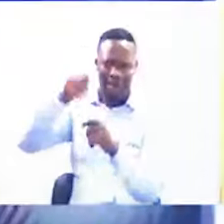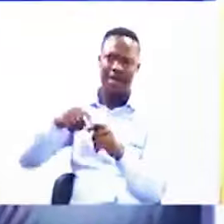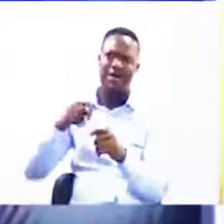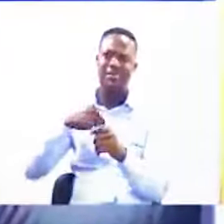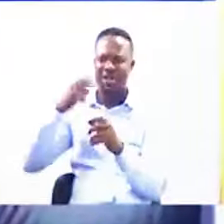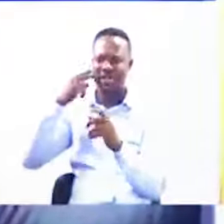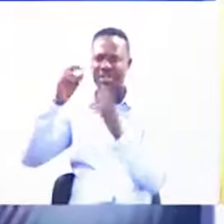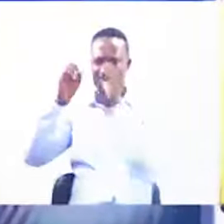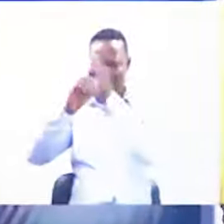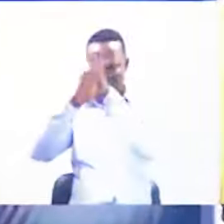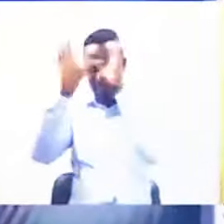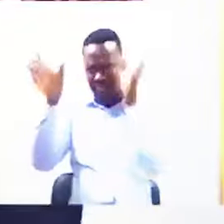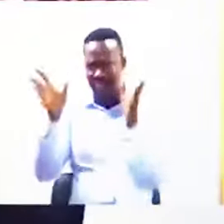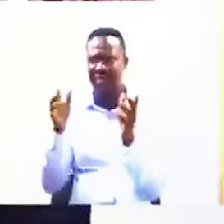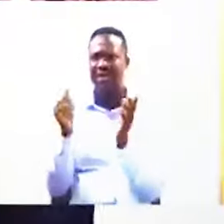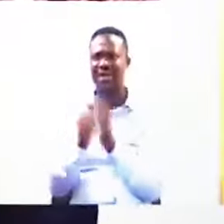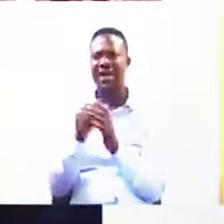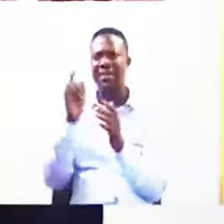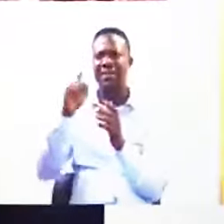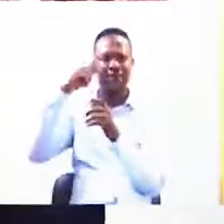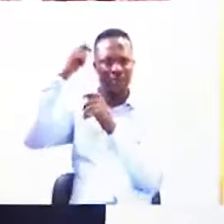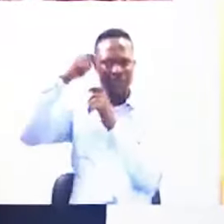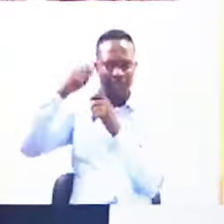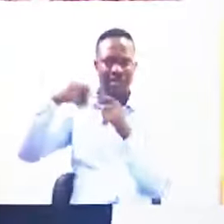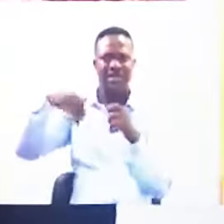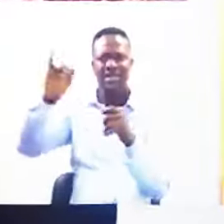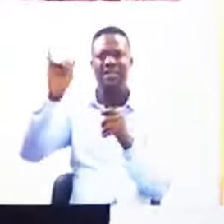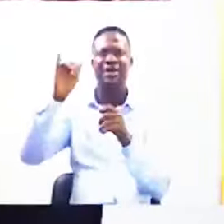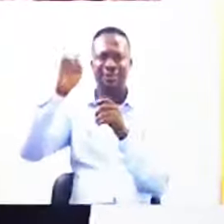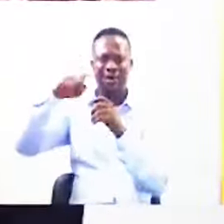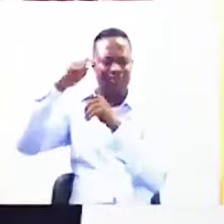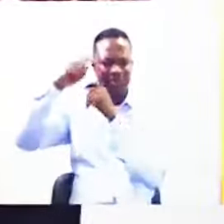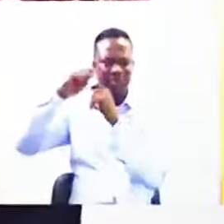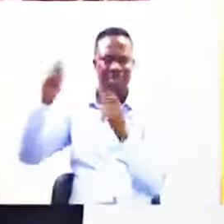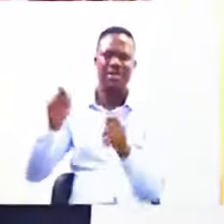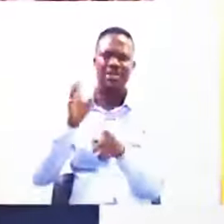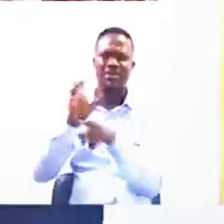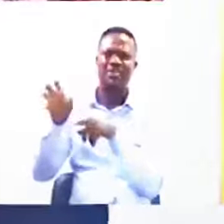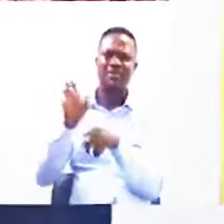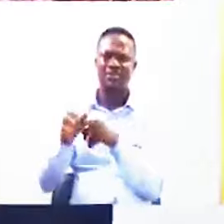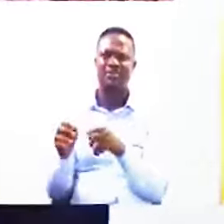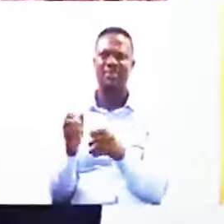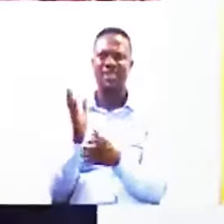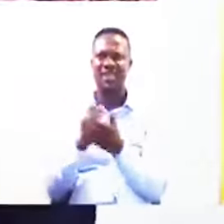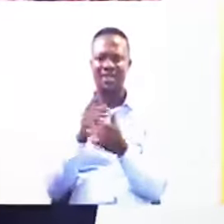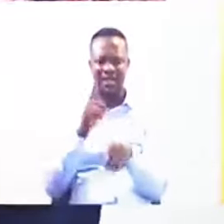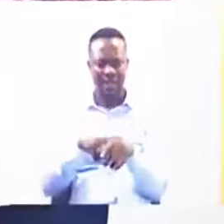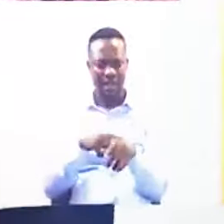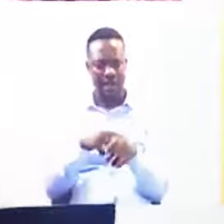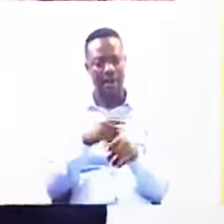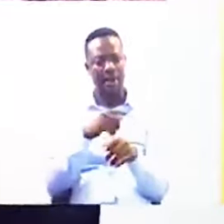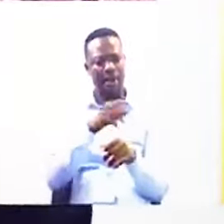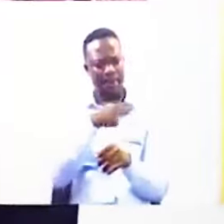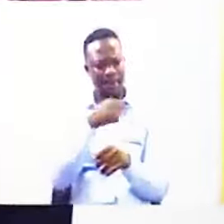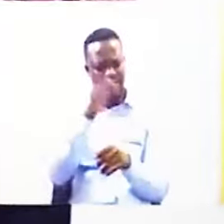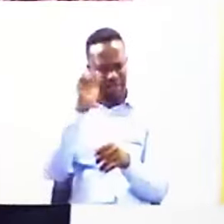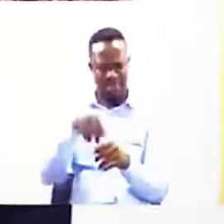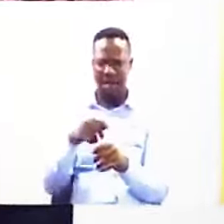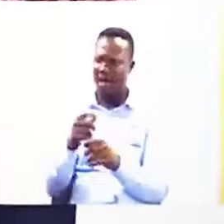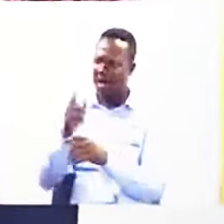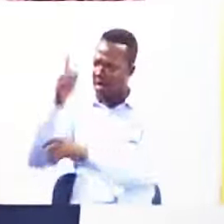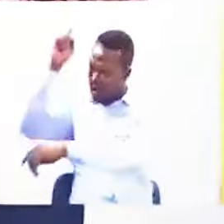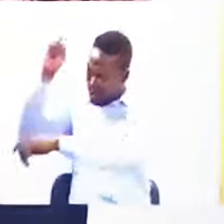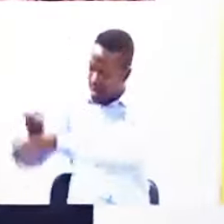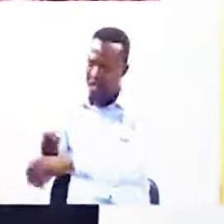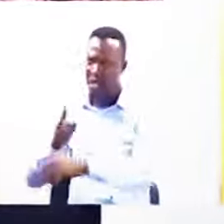a revelation from Makion and all that. And you see the pastor tense his head. Instead of attacking what the woman is saying, the